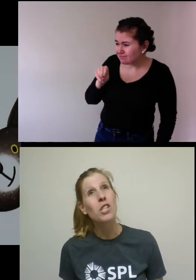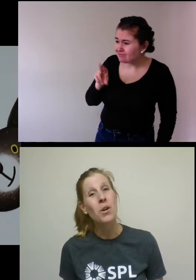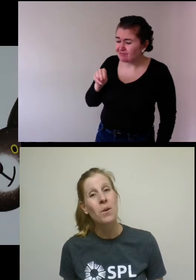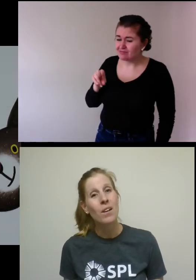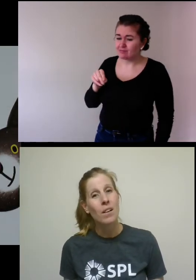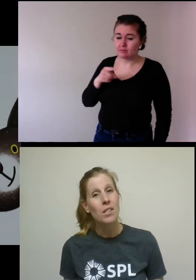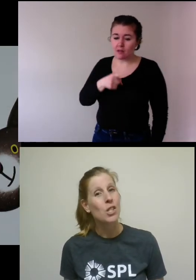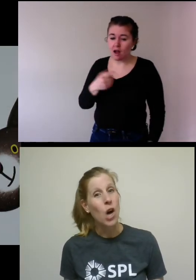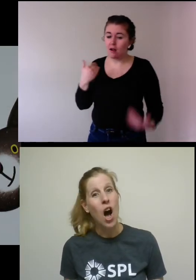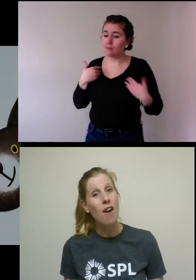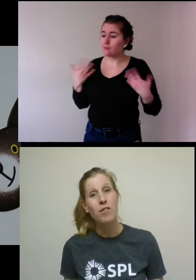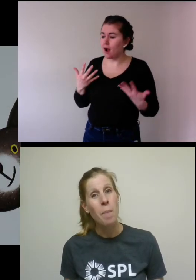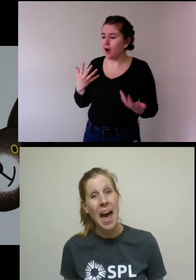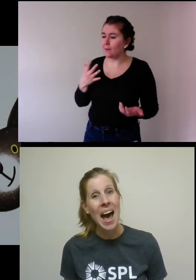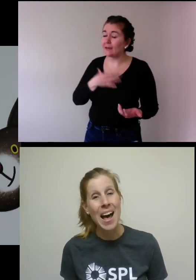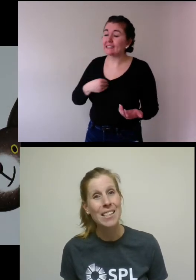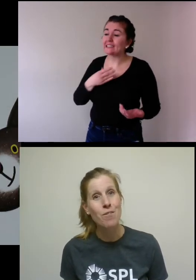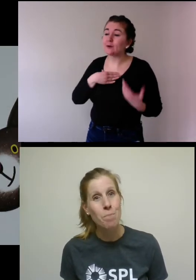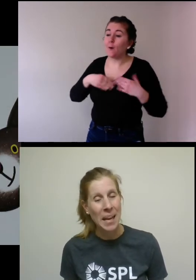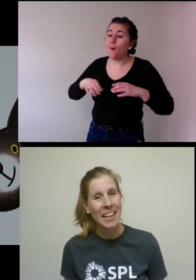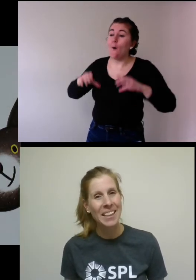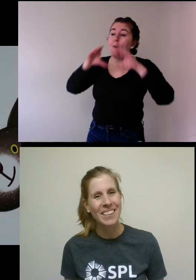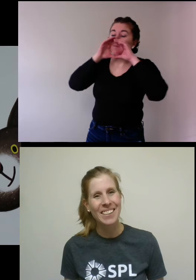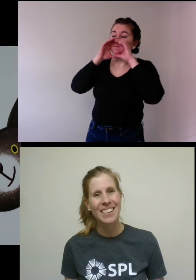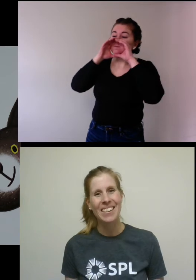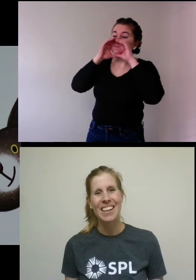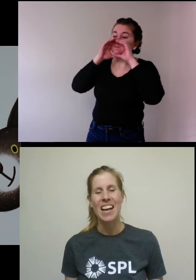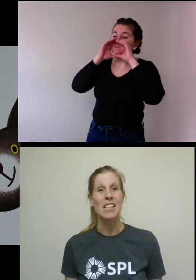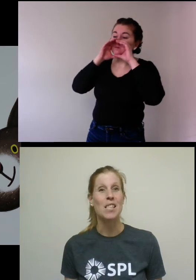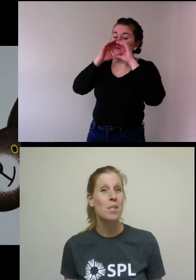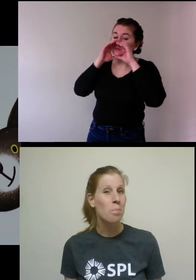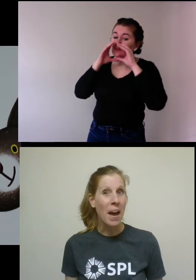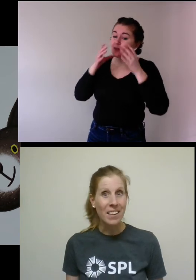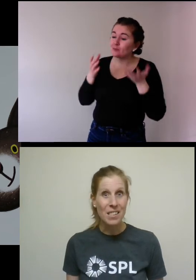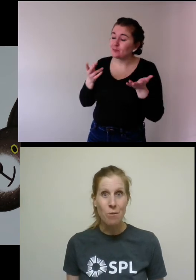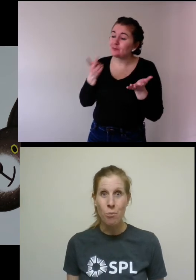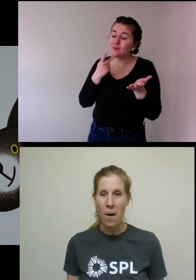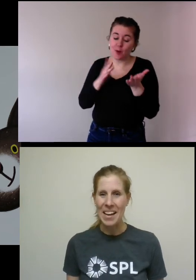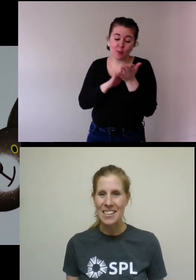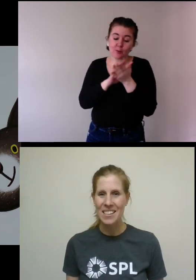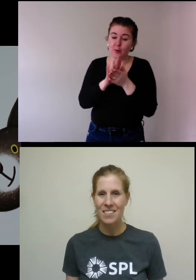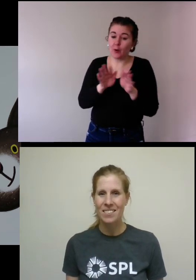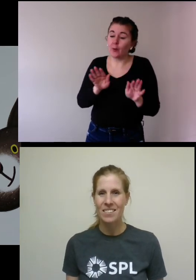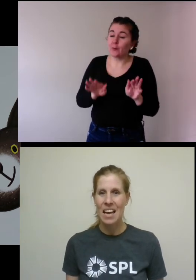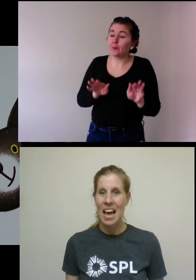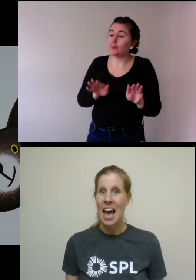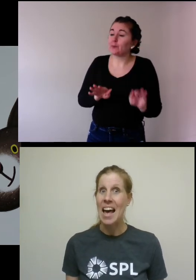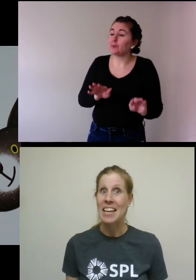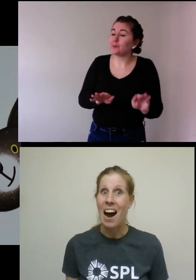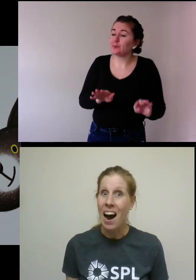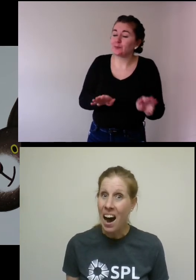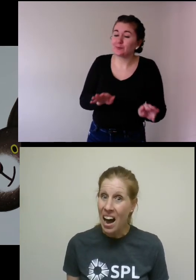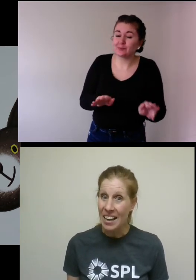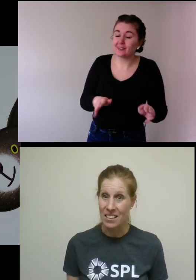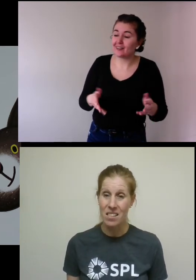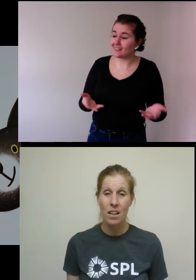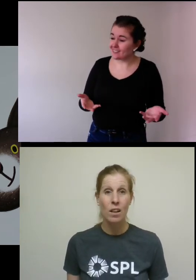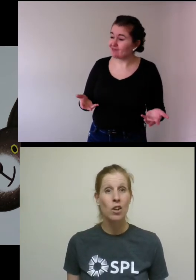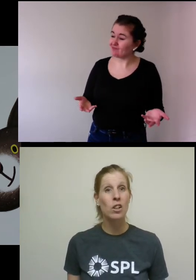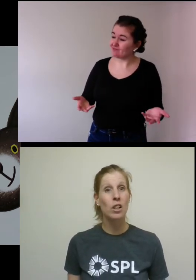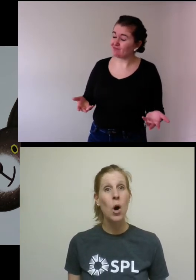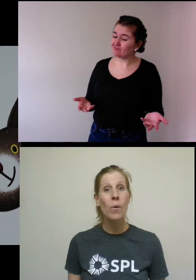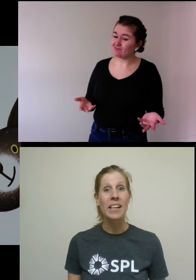She's also soft pads of pink and specks of white and